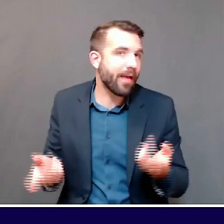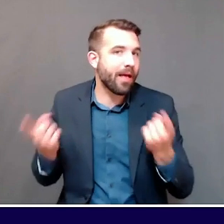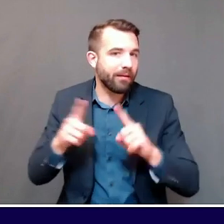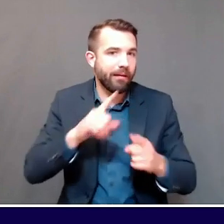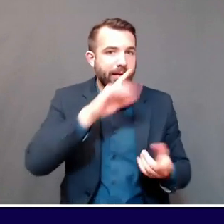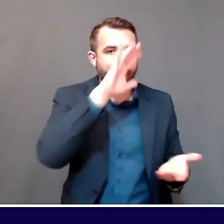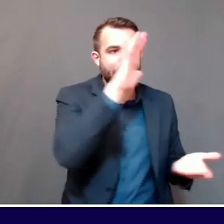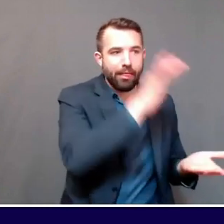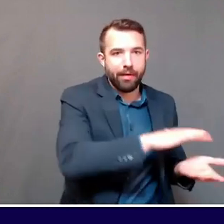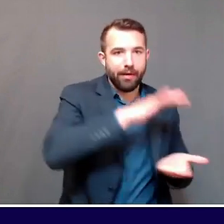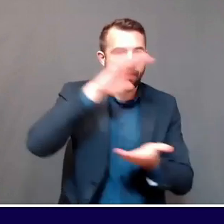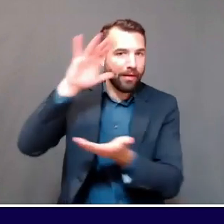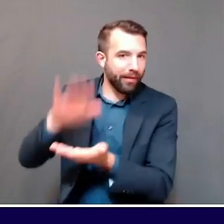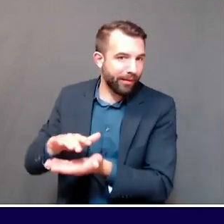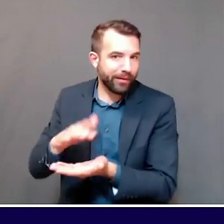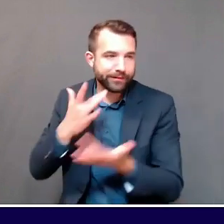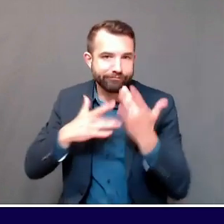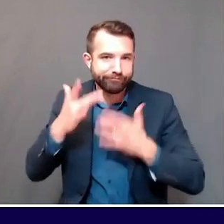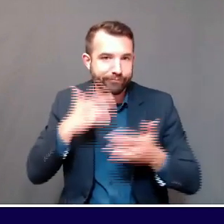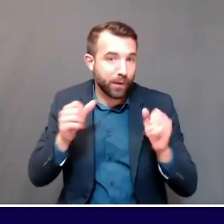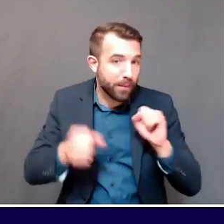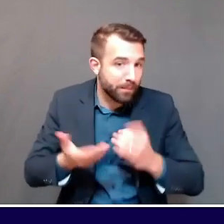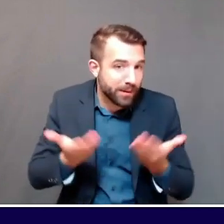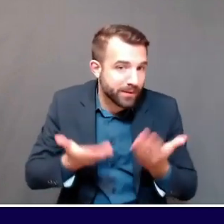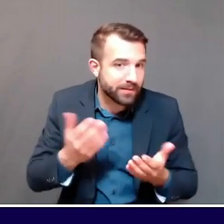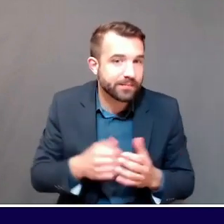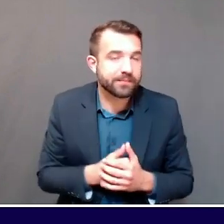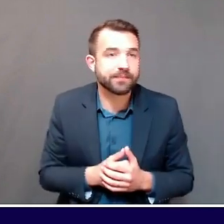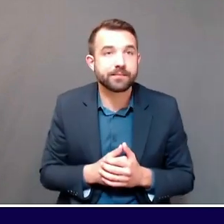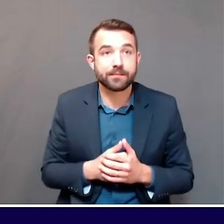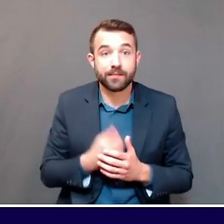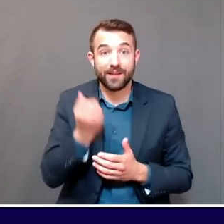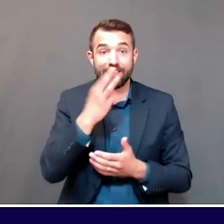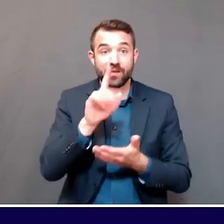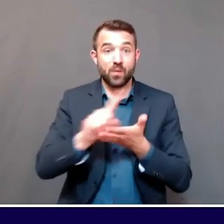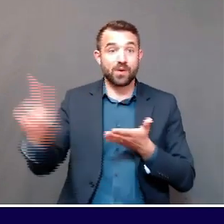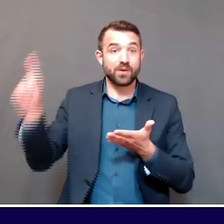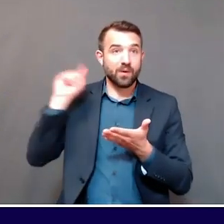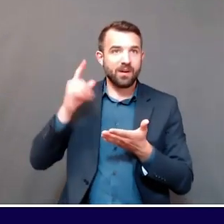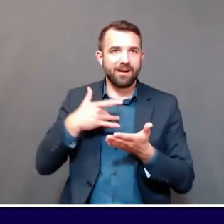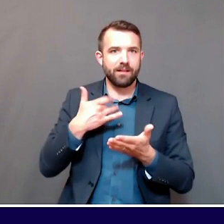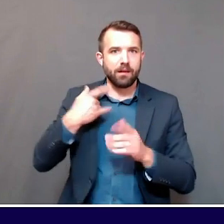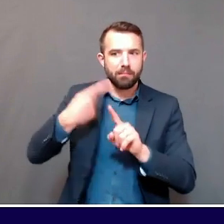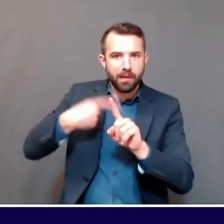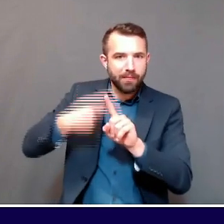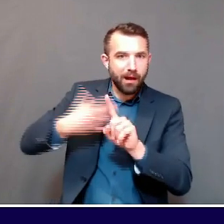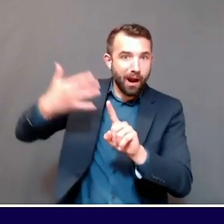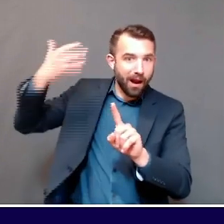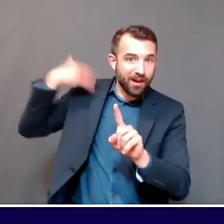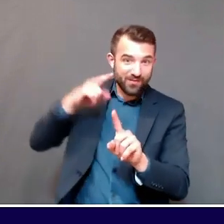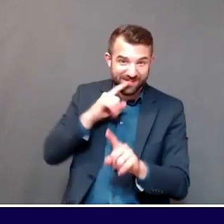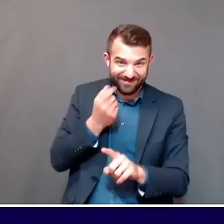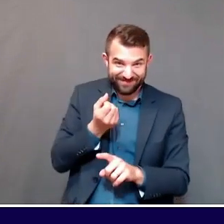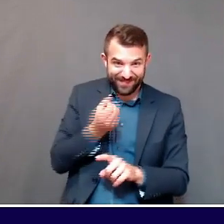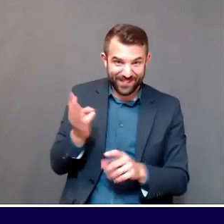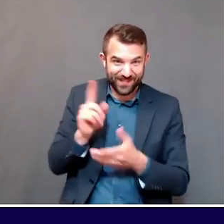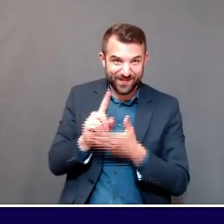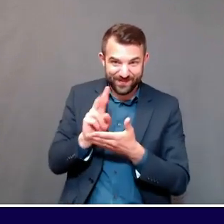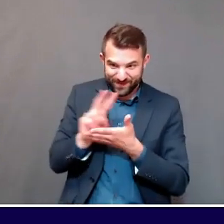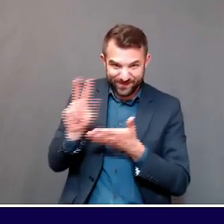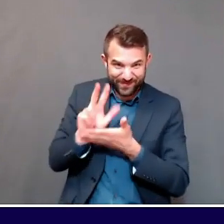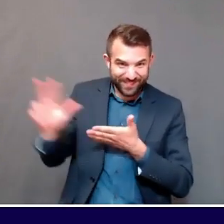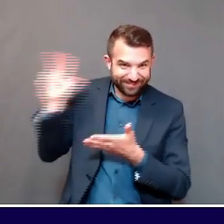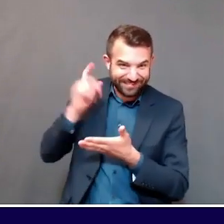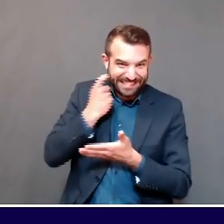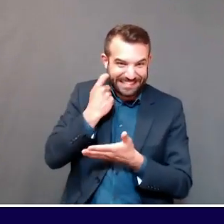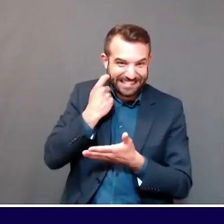jeopardy. Weeks ago, it seems like it was ages ago, but it was only a few weeks ago when during these